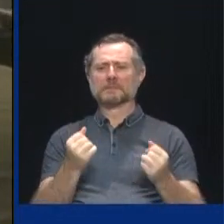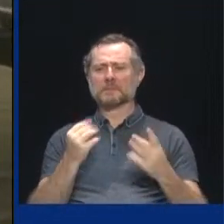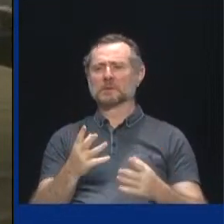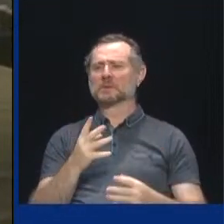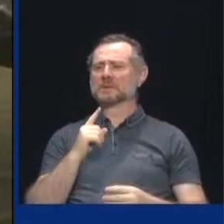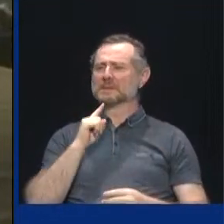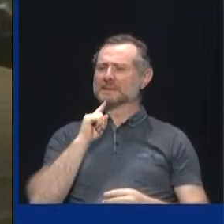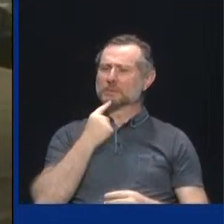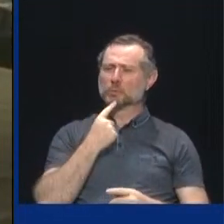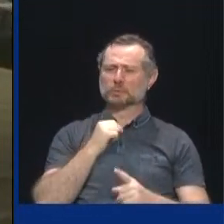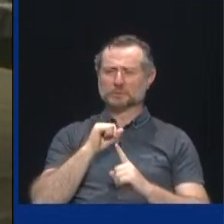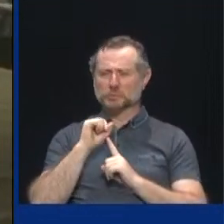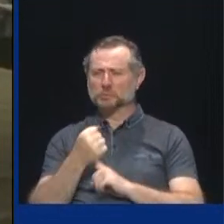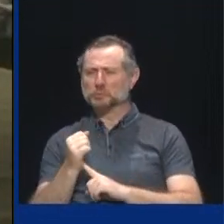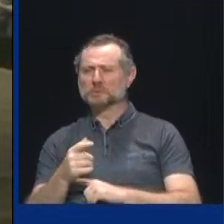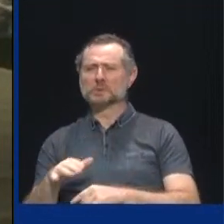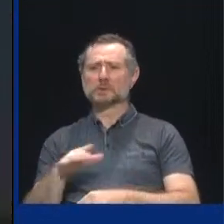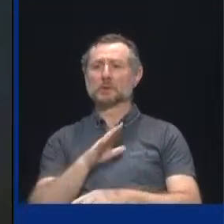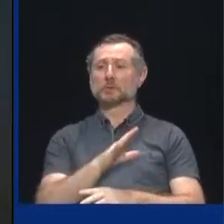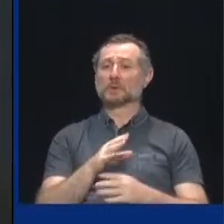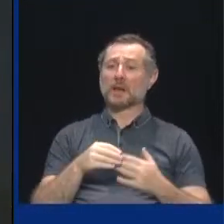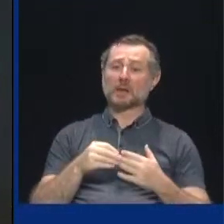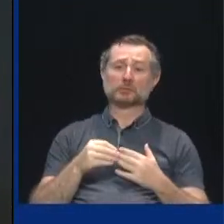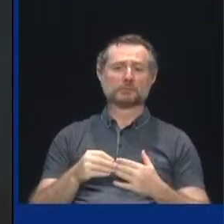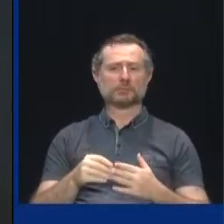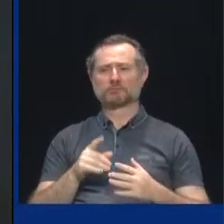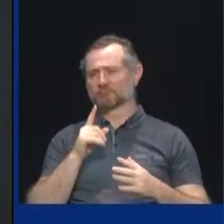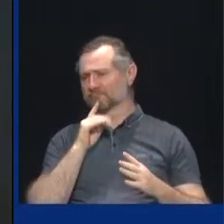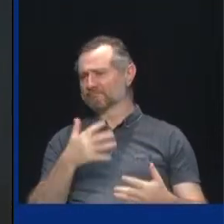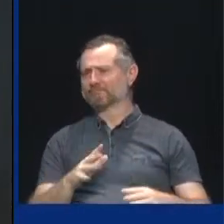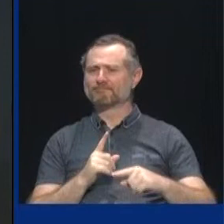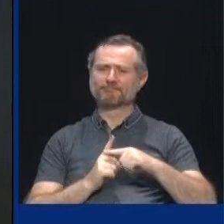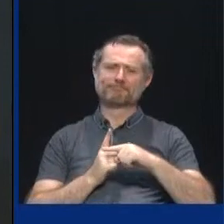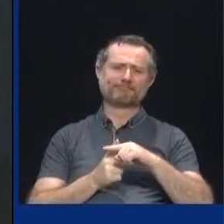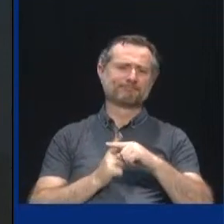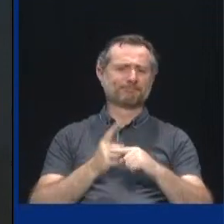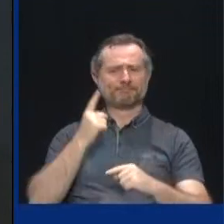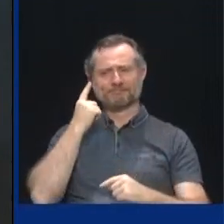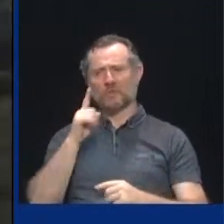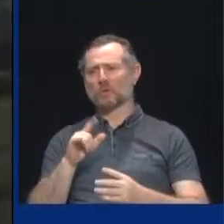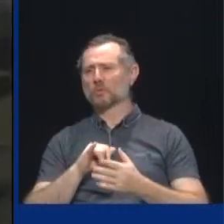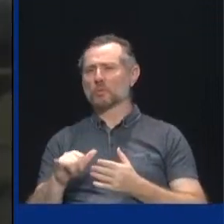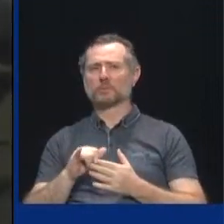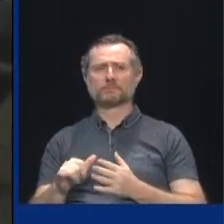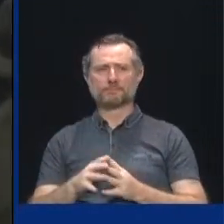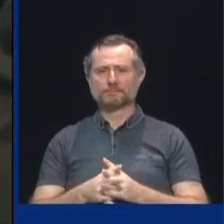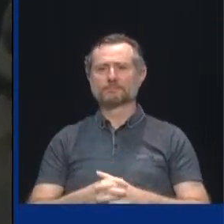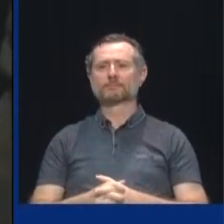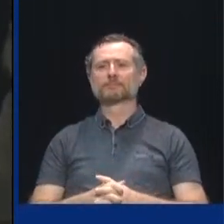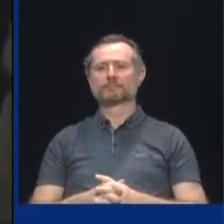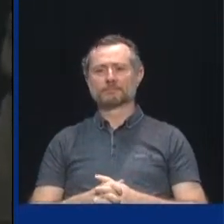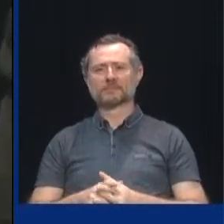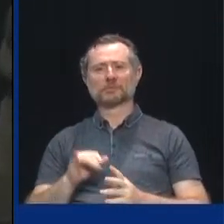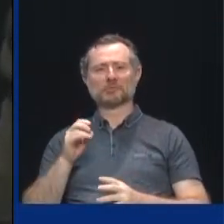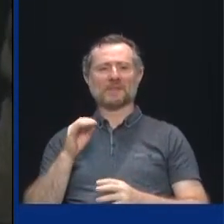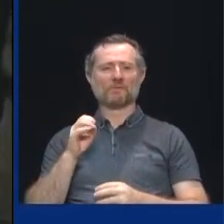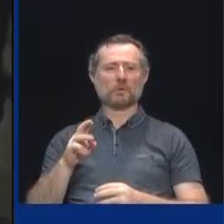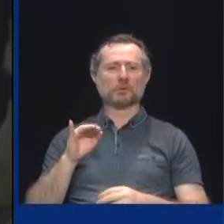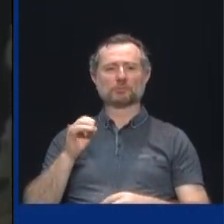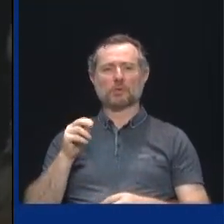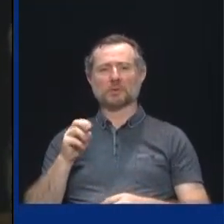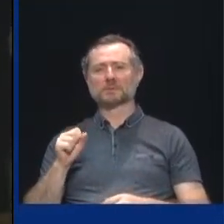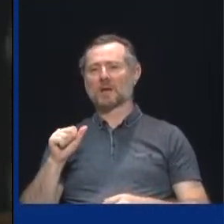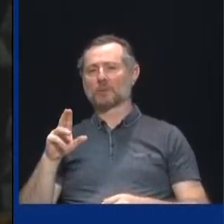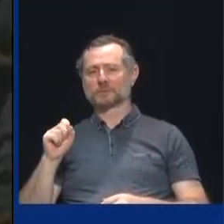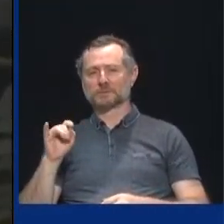has always shown New York a light. Jennifer Jones Austin. Thank you, Governor. I first want